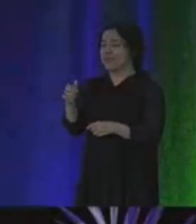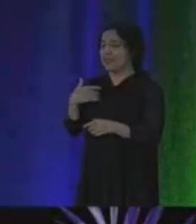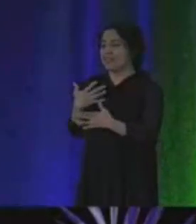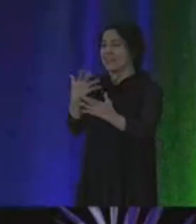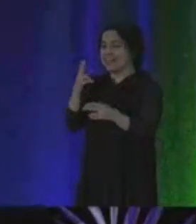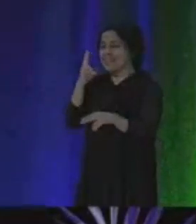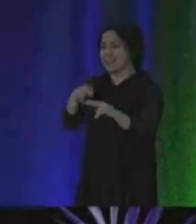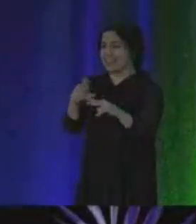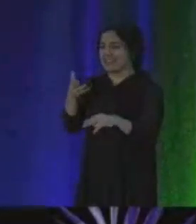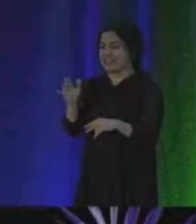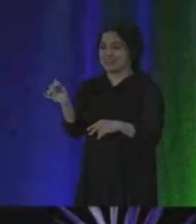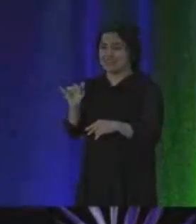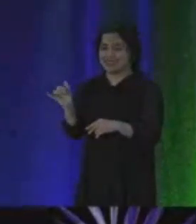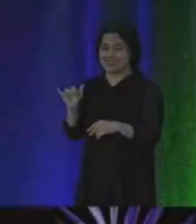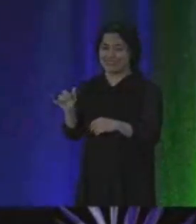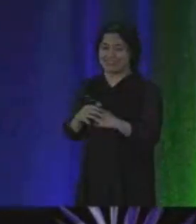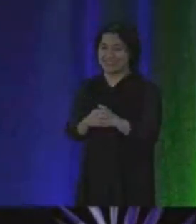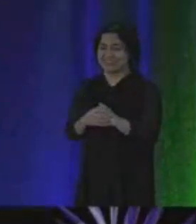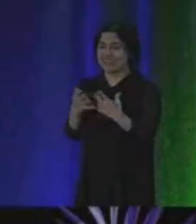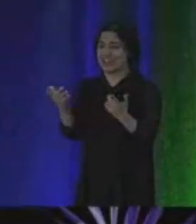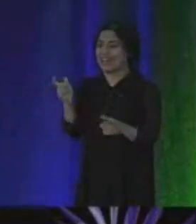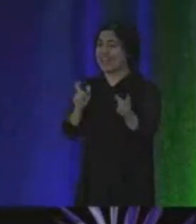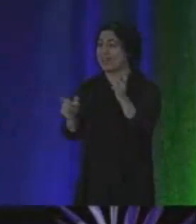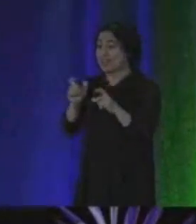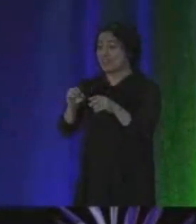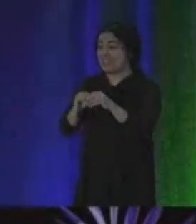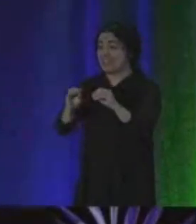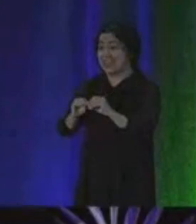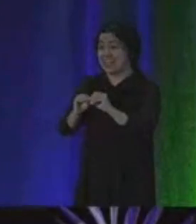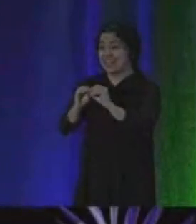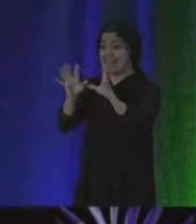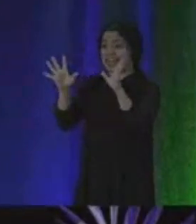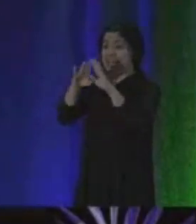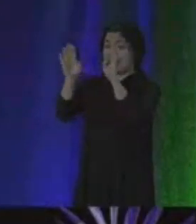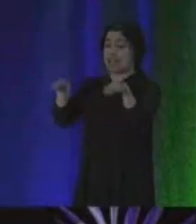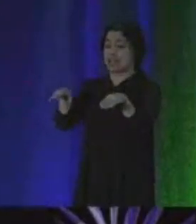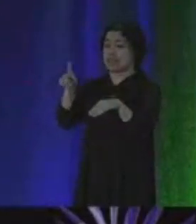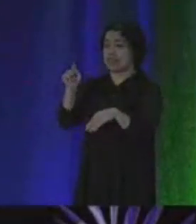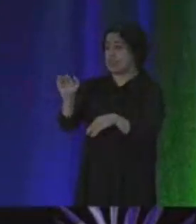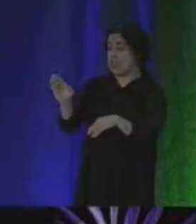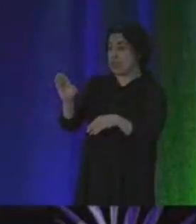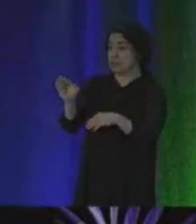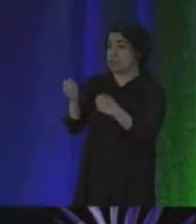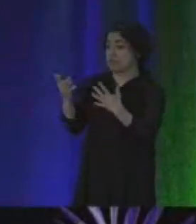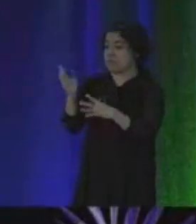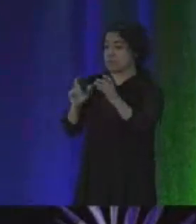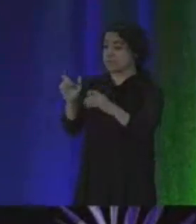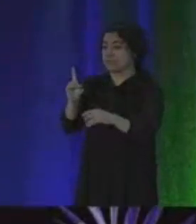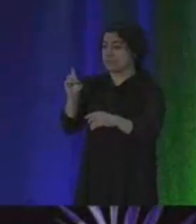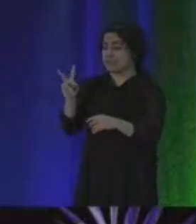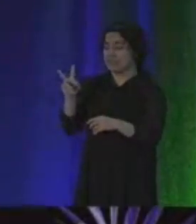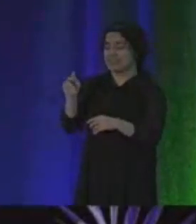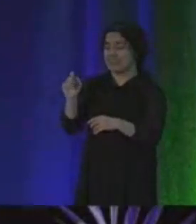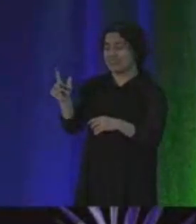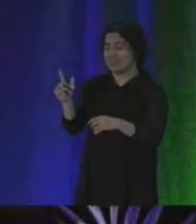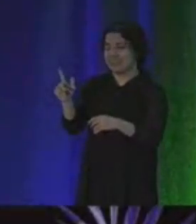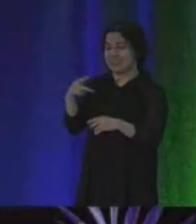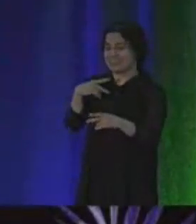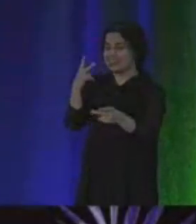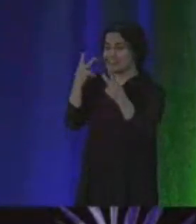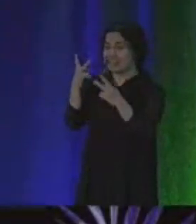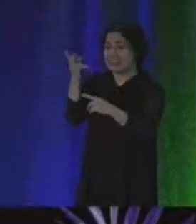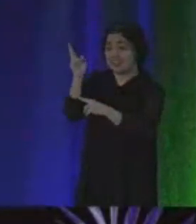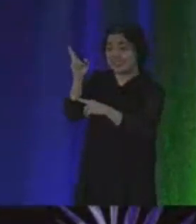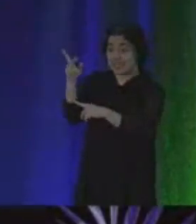too. A lot of folks are in the Lighthouse tab. A lot of the dev tooling stuff that I've seen